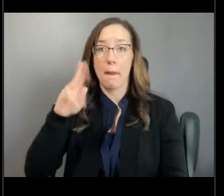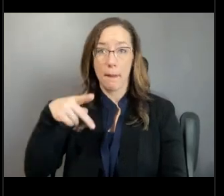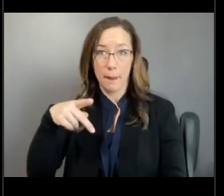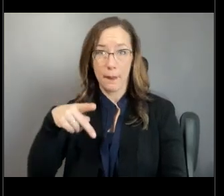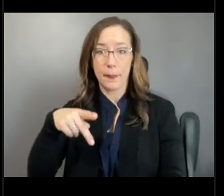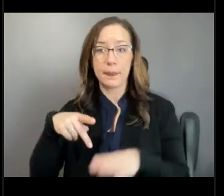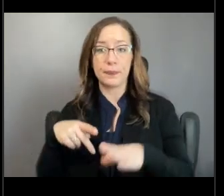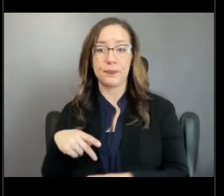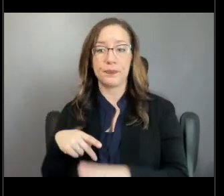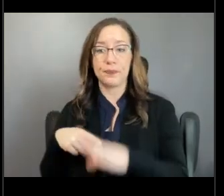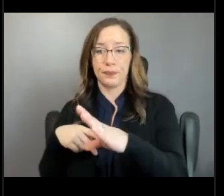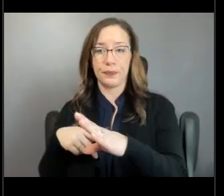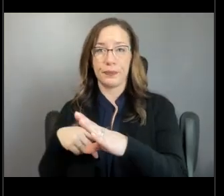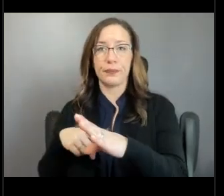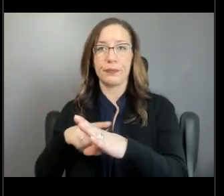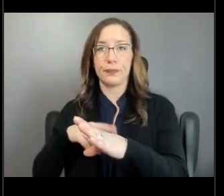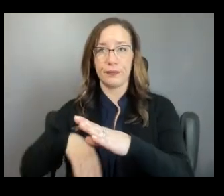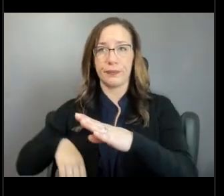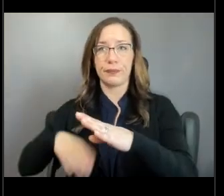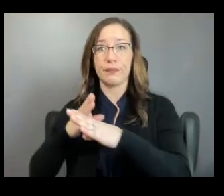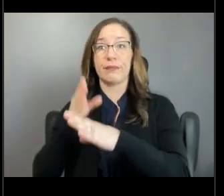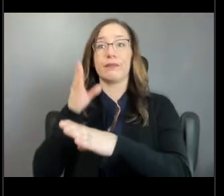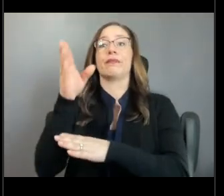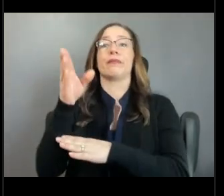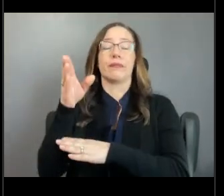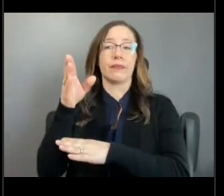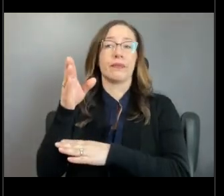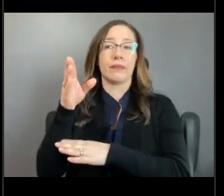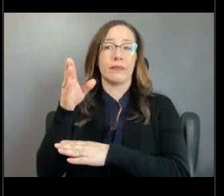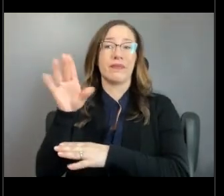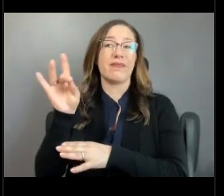slope that exceeds the maximum allowable